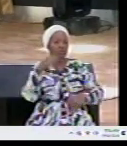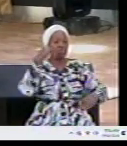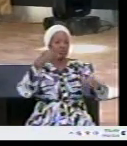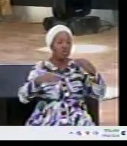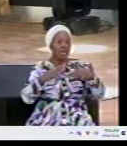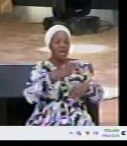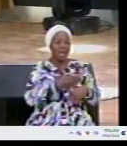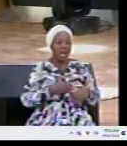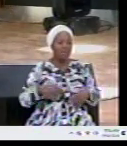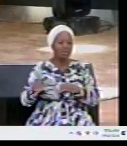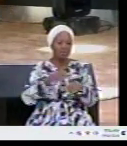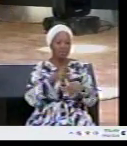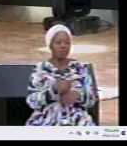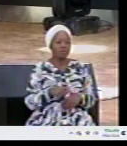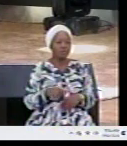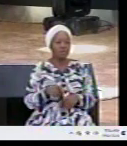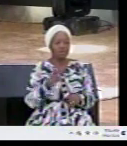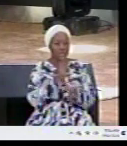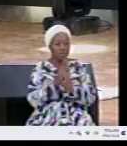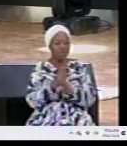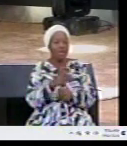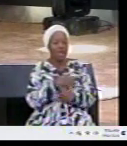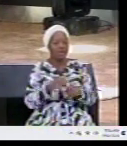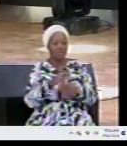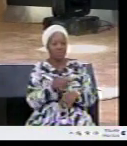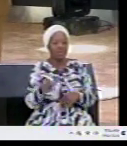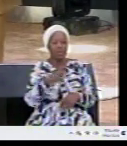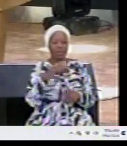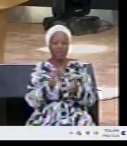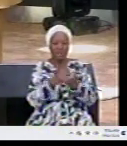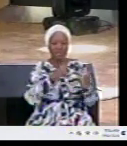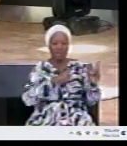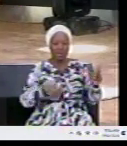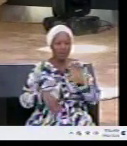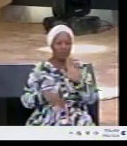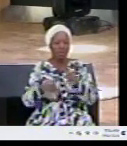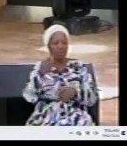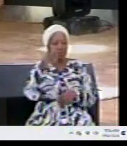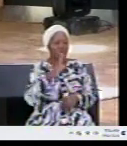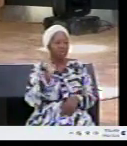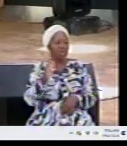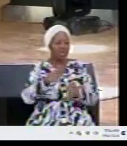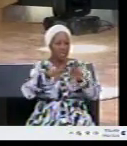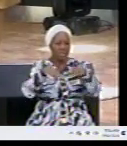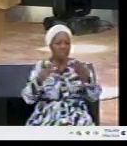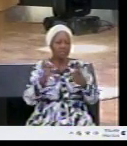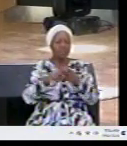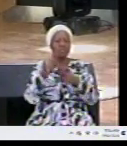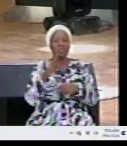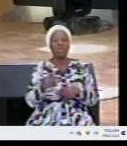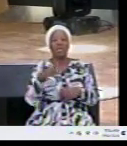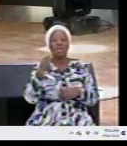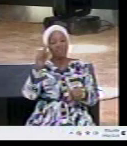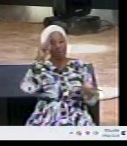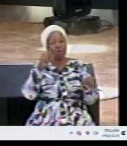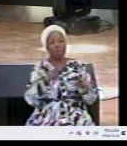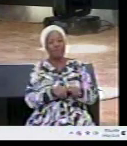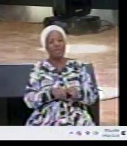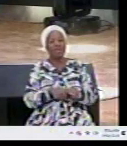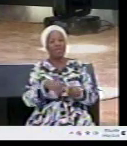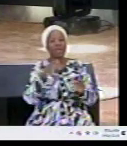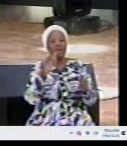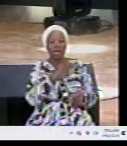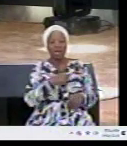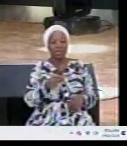keep and do them, that the Lord thy God shall keep unto thee the covenant,